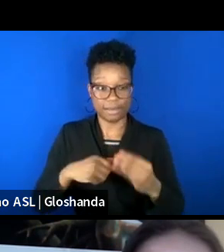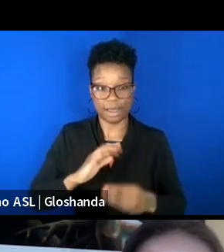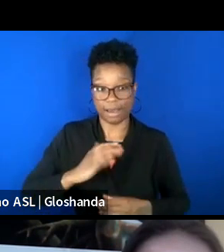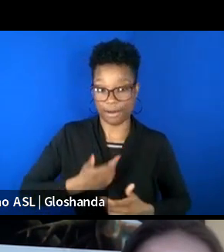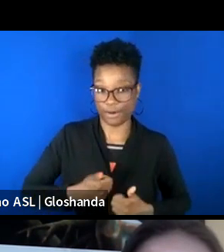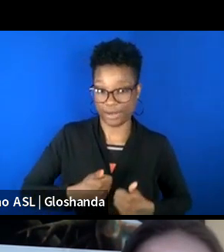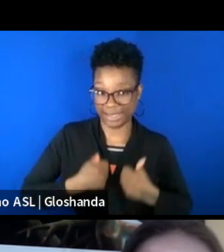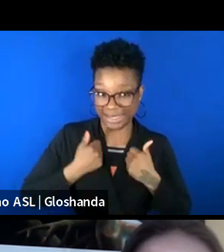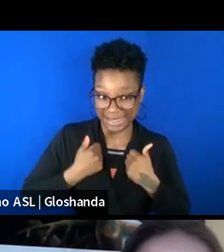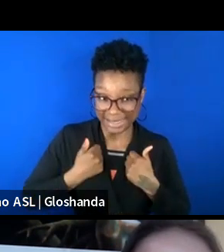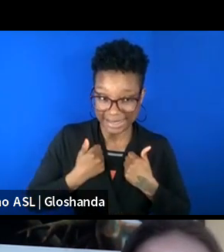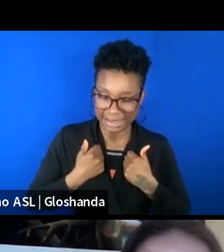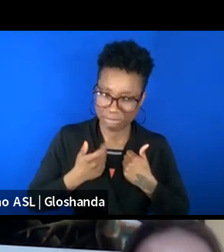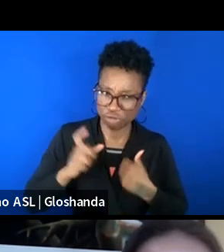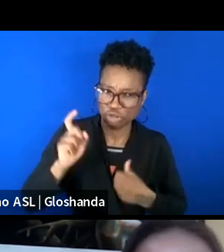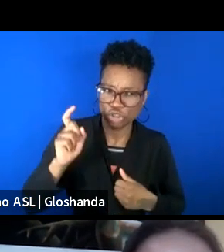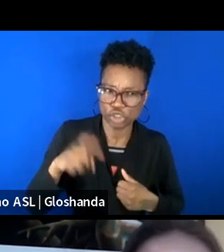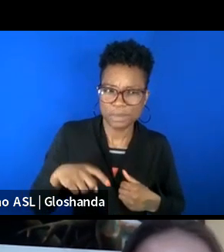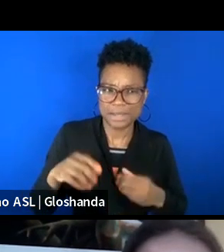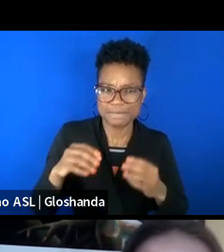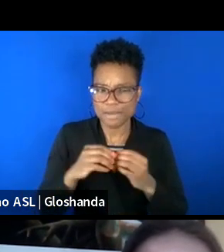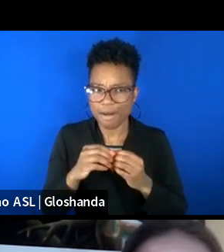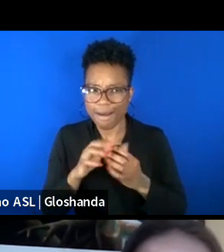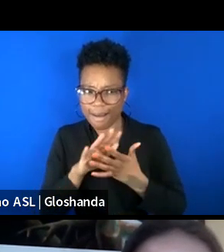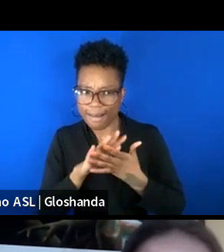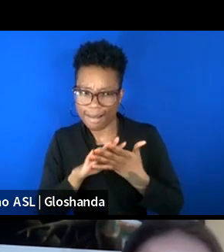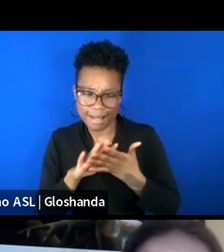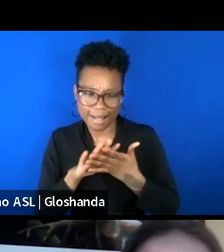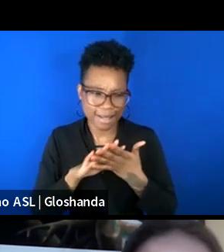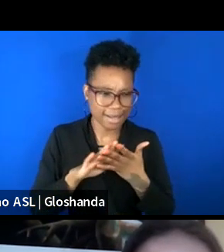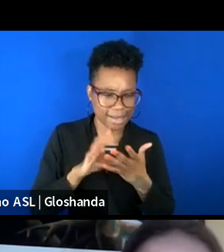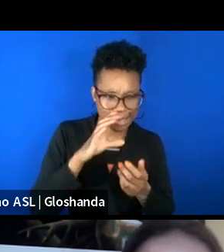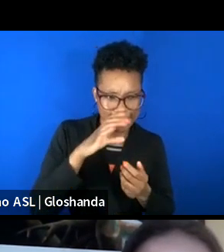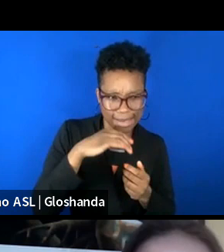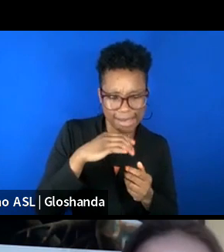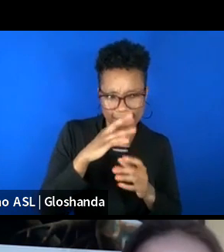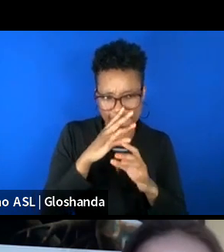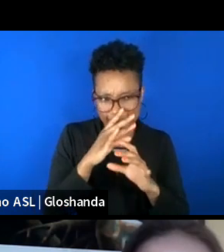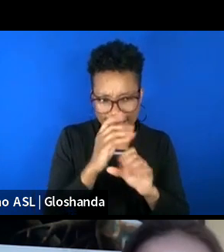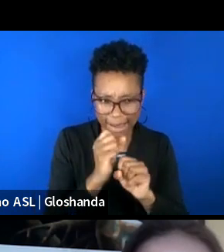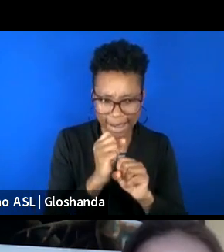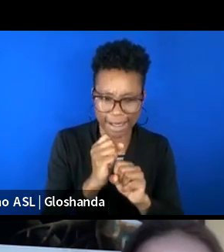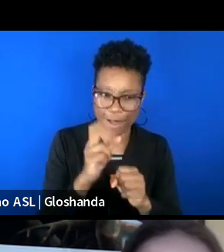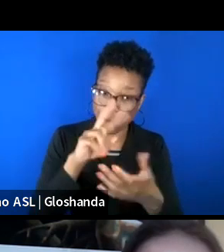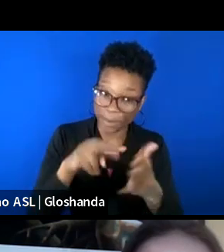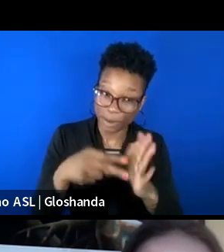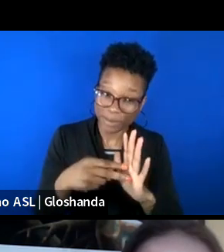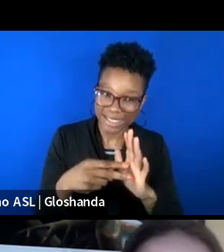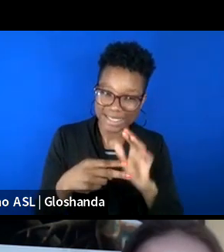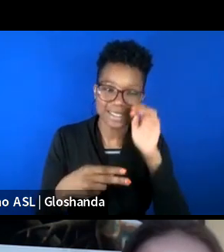to be mysterious on purpose. And so I'm not,